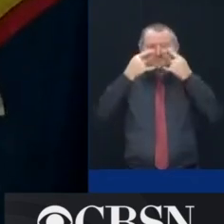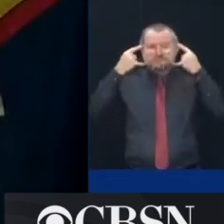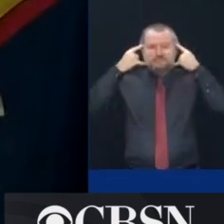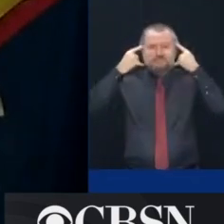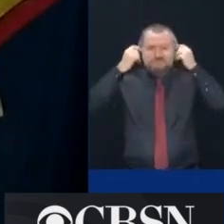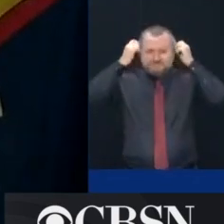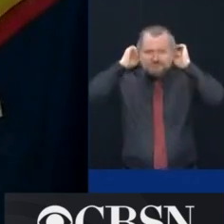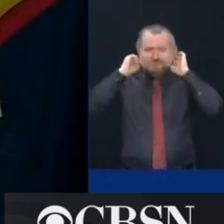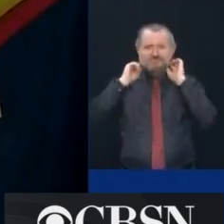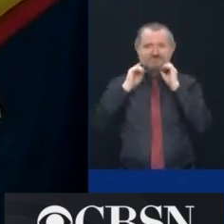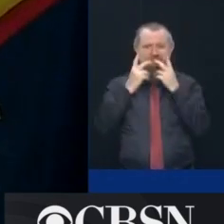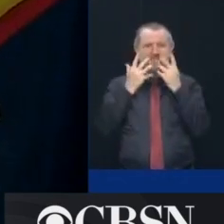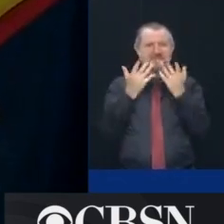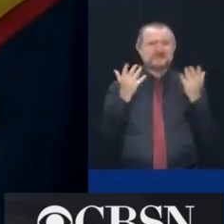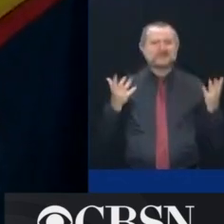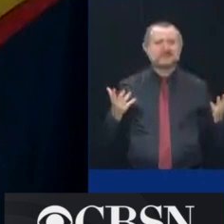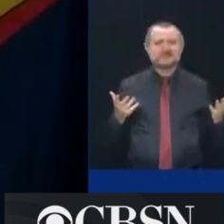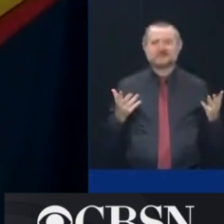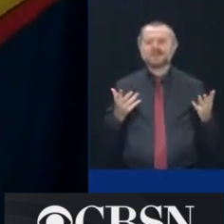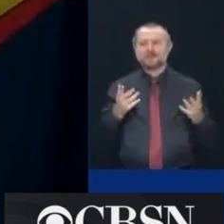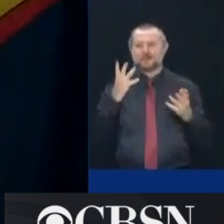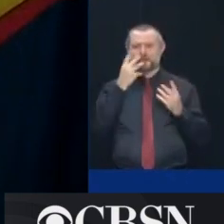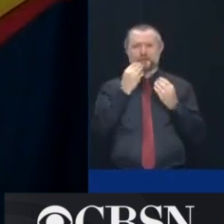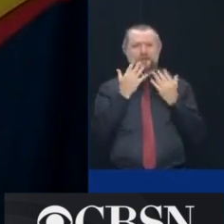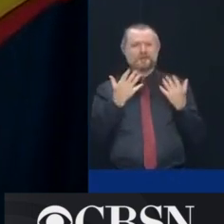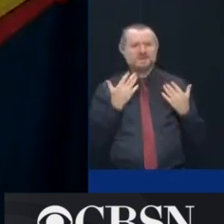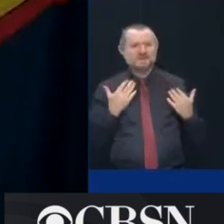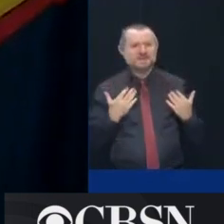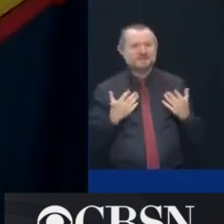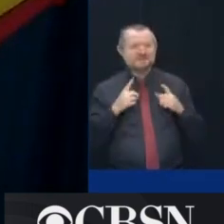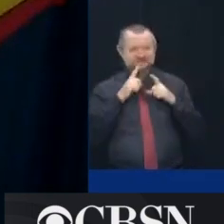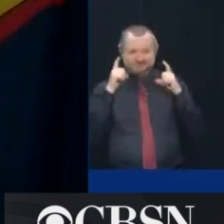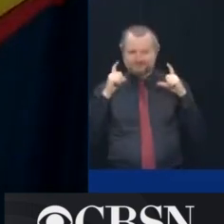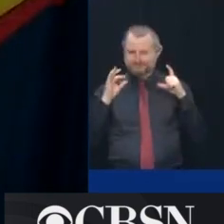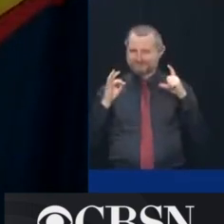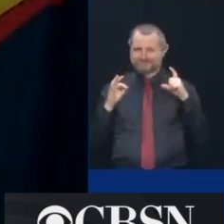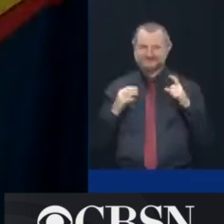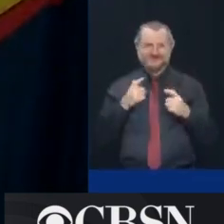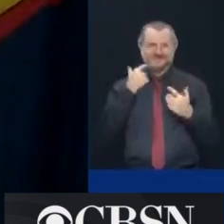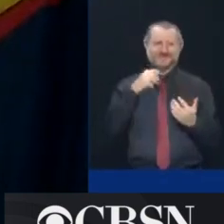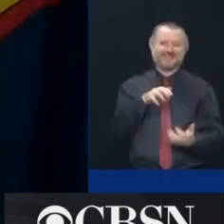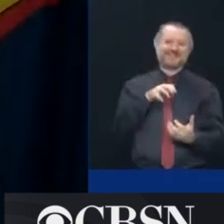Look at that. How beautiful is that? Tell the truth.